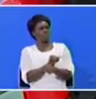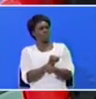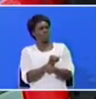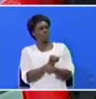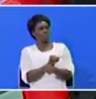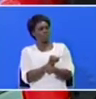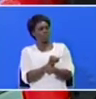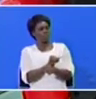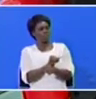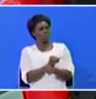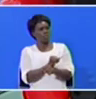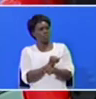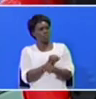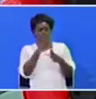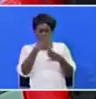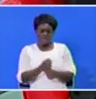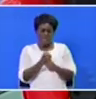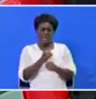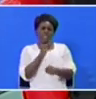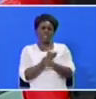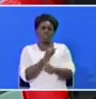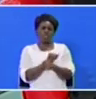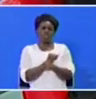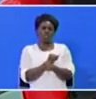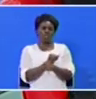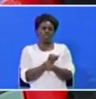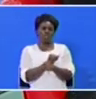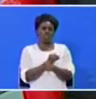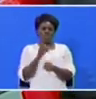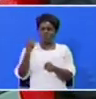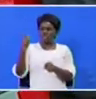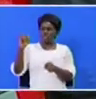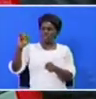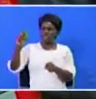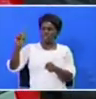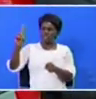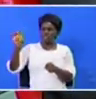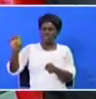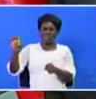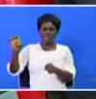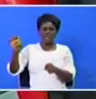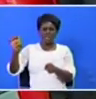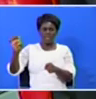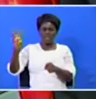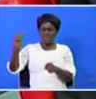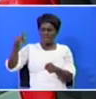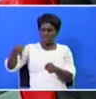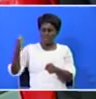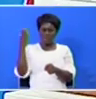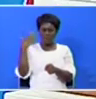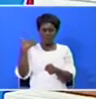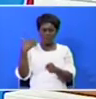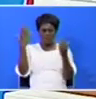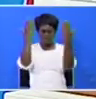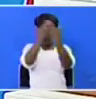any institution as long as it's not doing your bidding? Dr. Otiende Amolo, former ombudsman and aspirant member of parliament in Rarieda, tonight